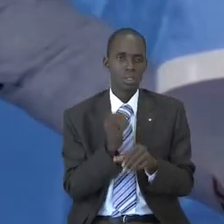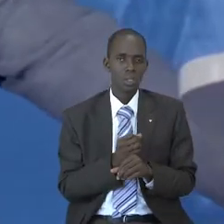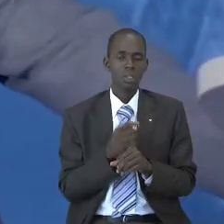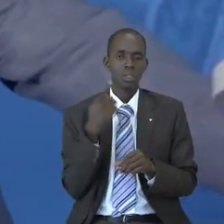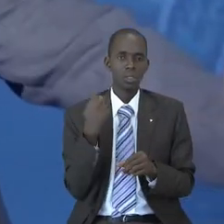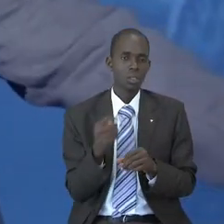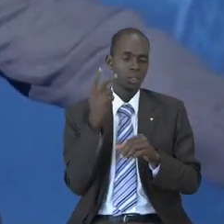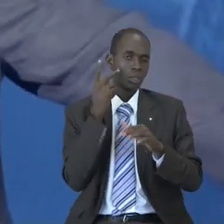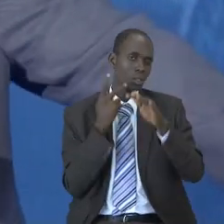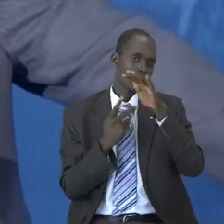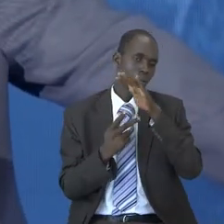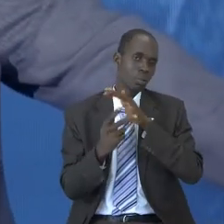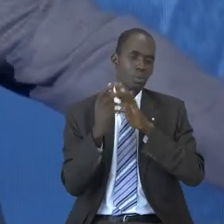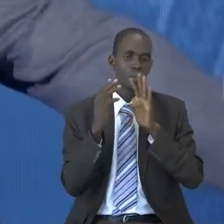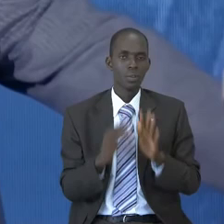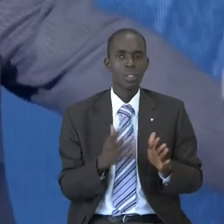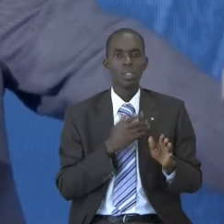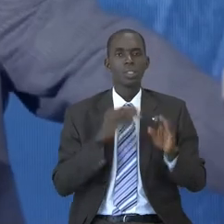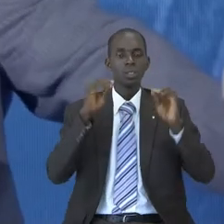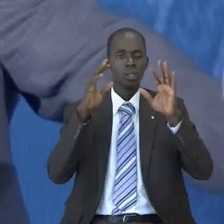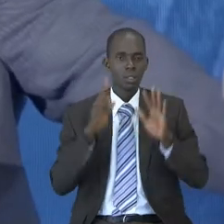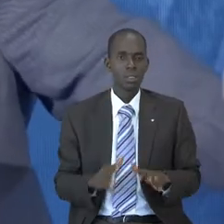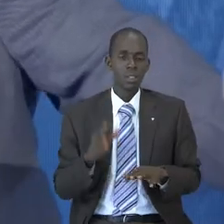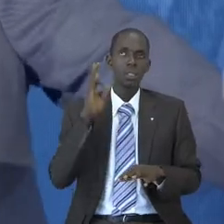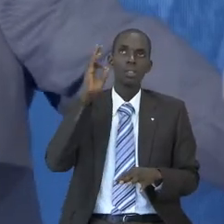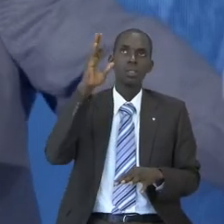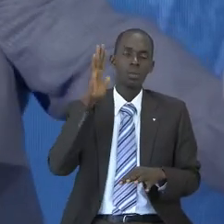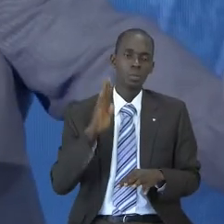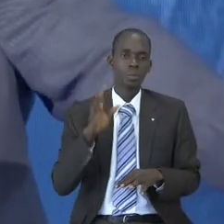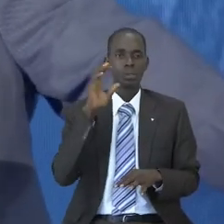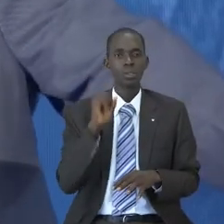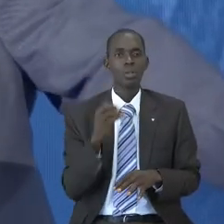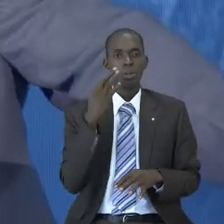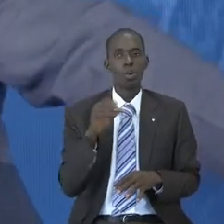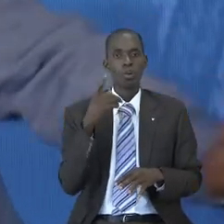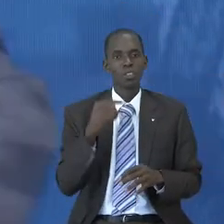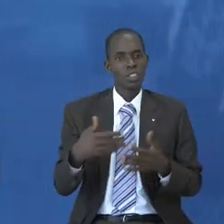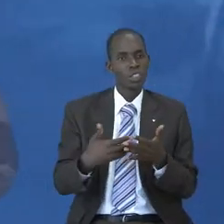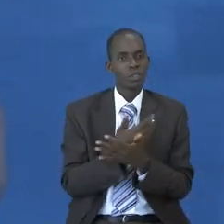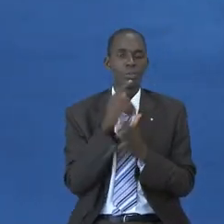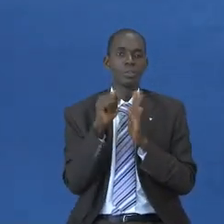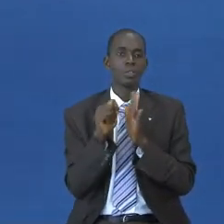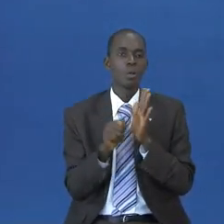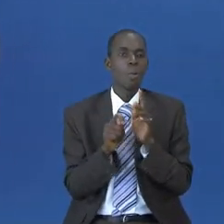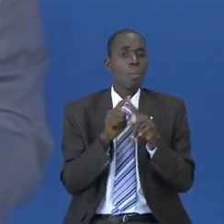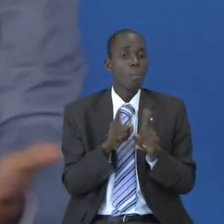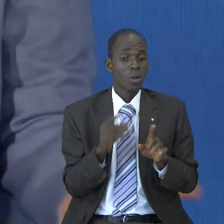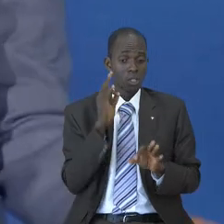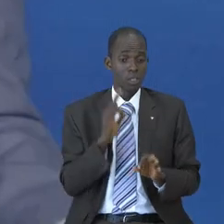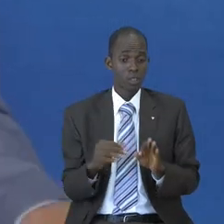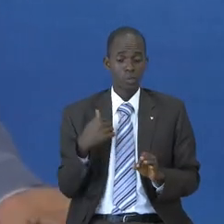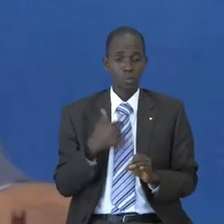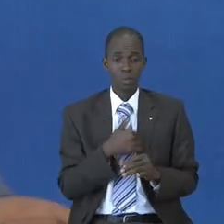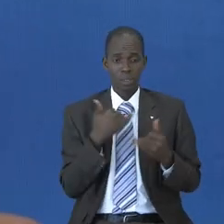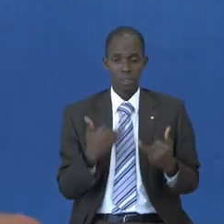the teachers and the preachers of the New Testament. But if we now go